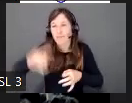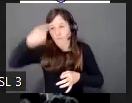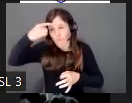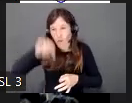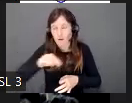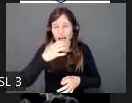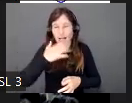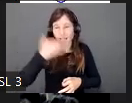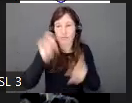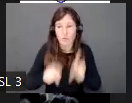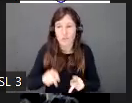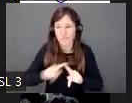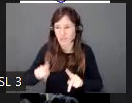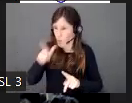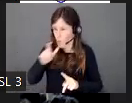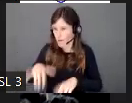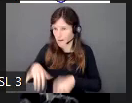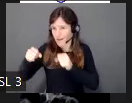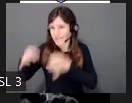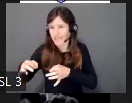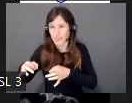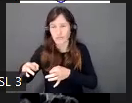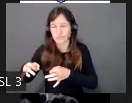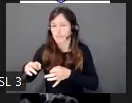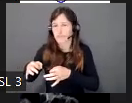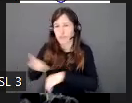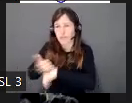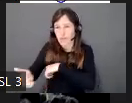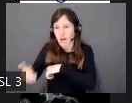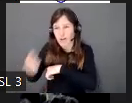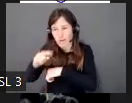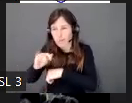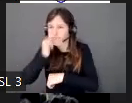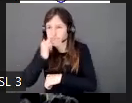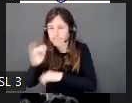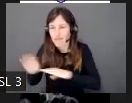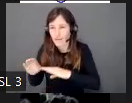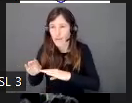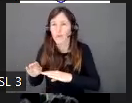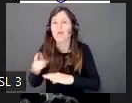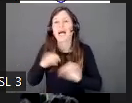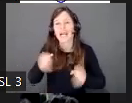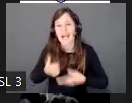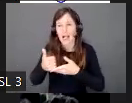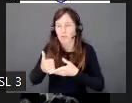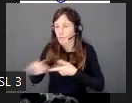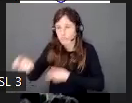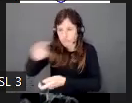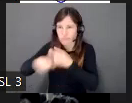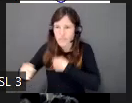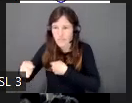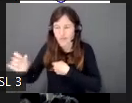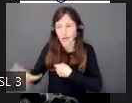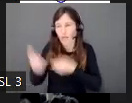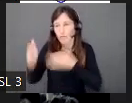share that information with the care team so they can alternatively find a substitute decision maker to help as a primary caregiver.